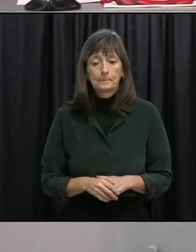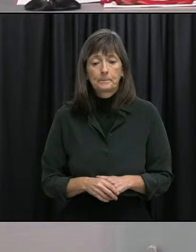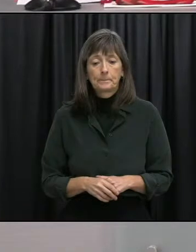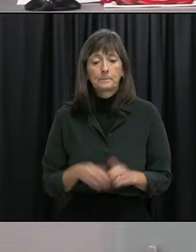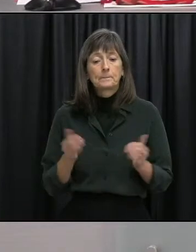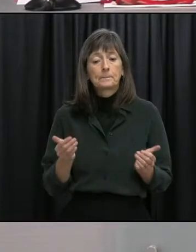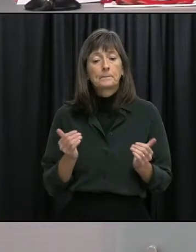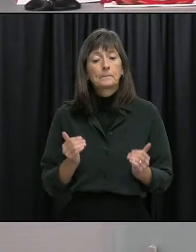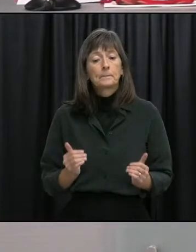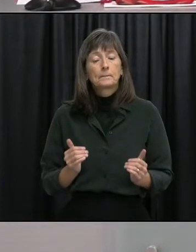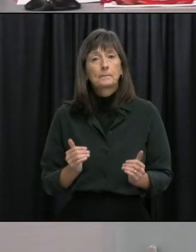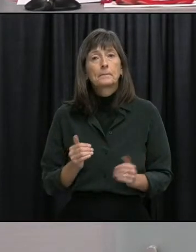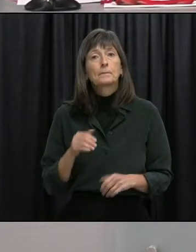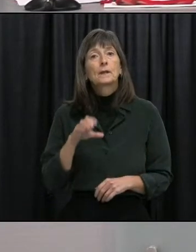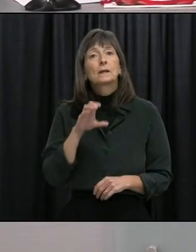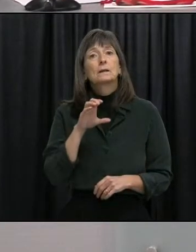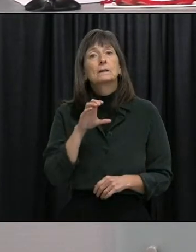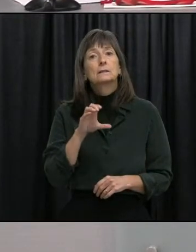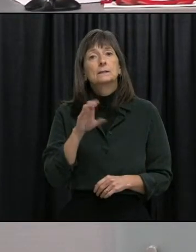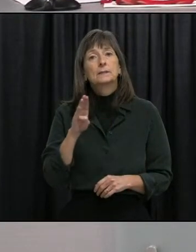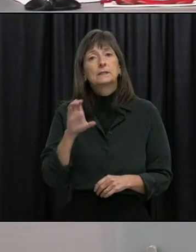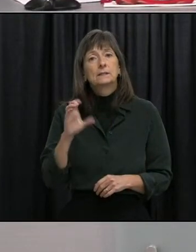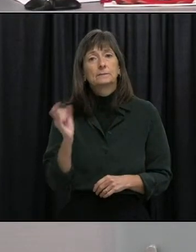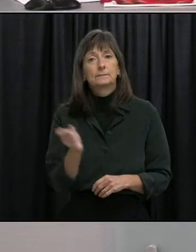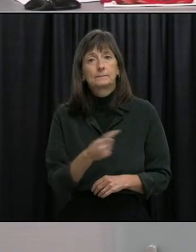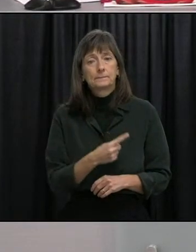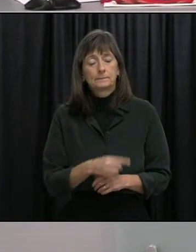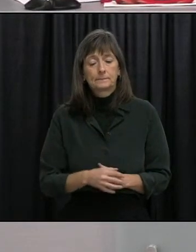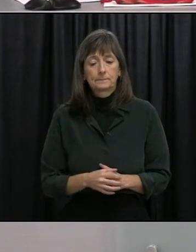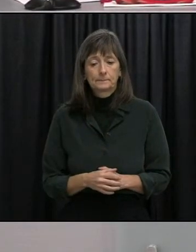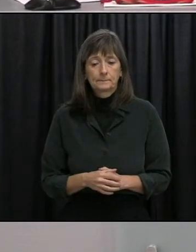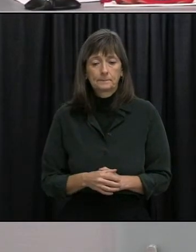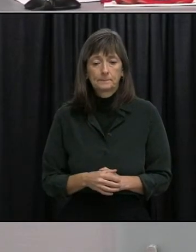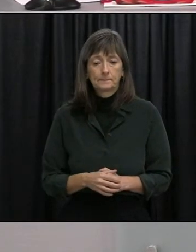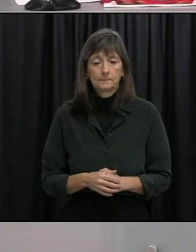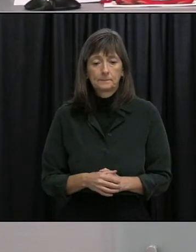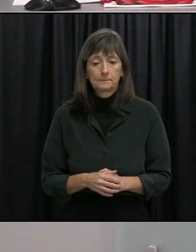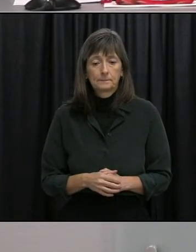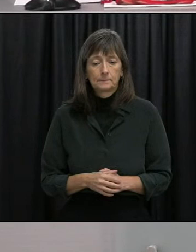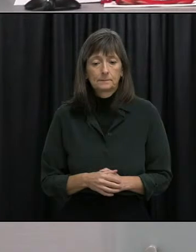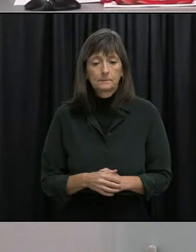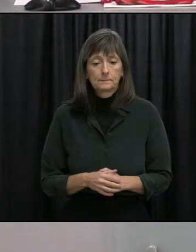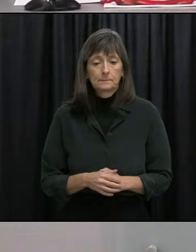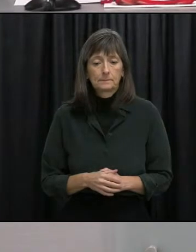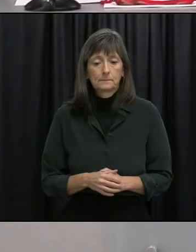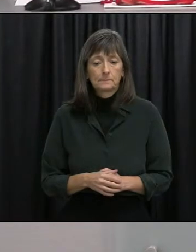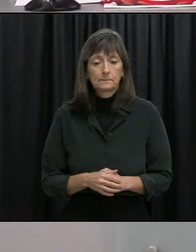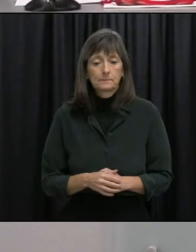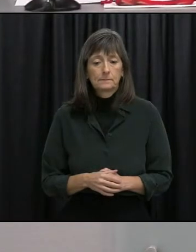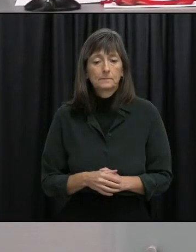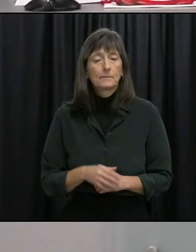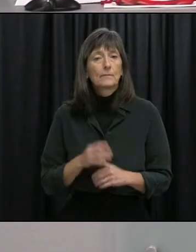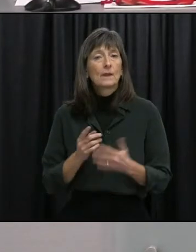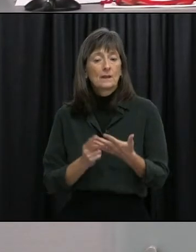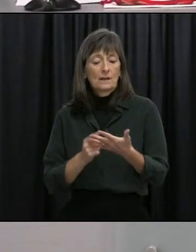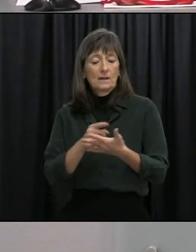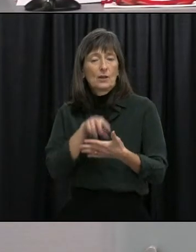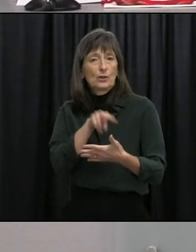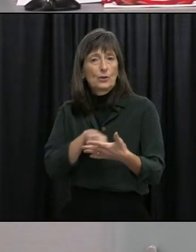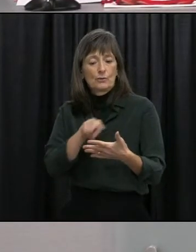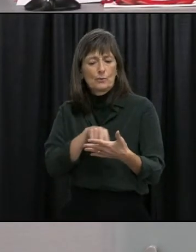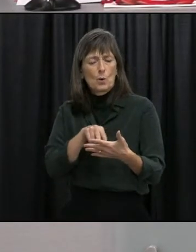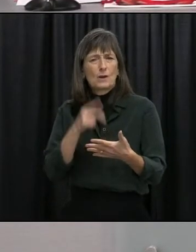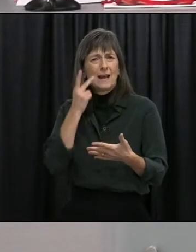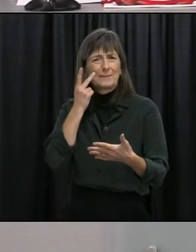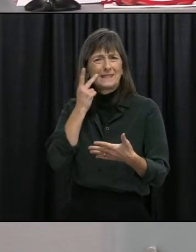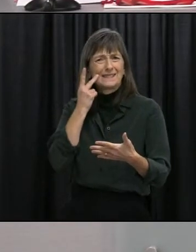Our next questions are from Peter Cowan of CBC News. Please go ahead. Question specific to the report. I'm looking at the flow